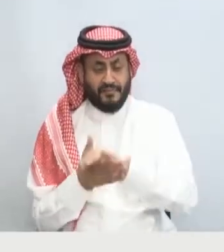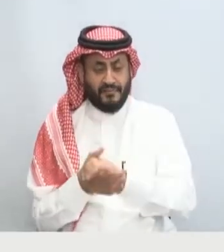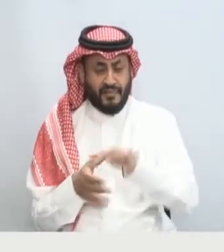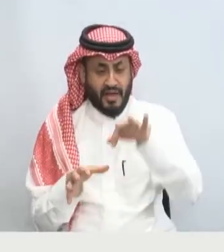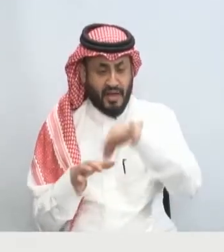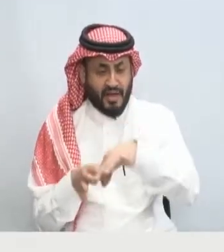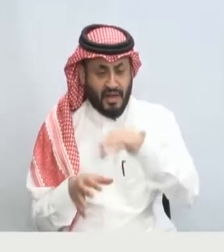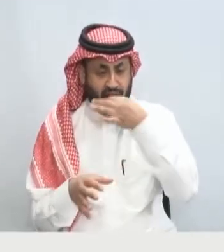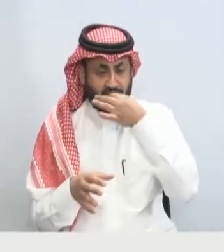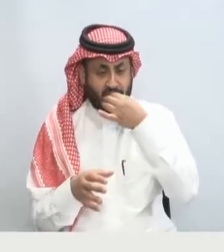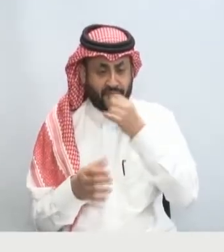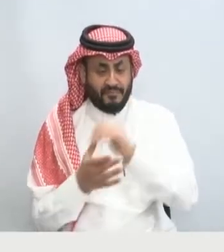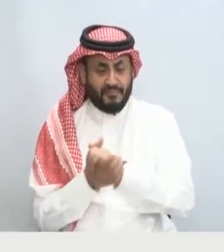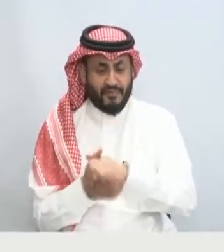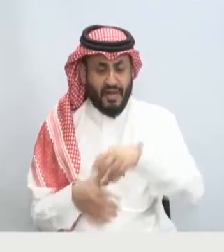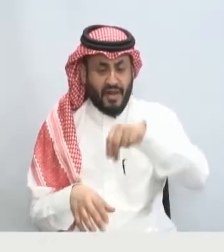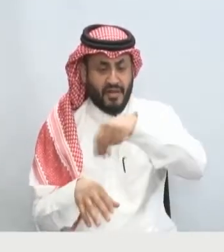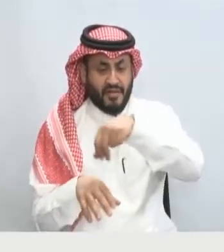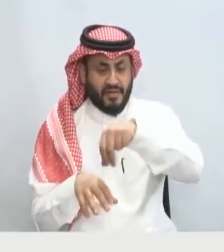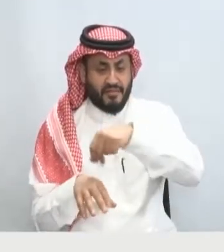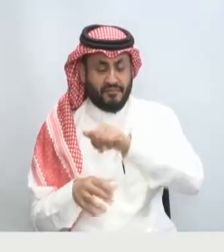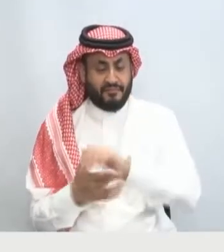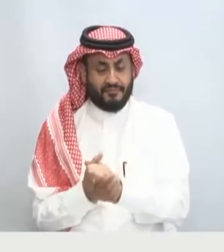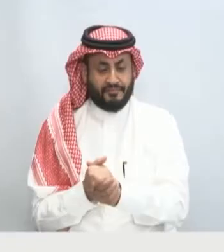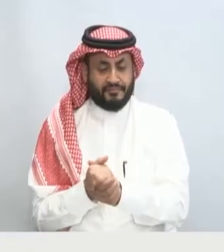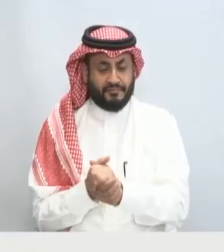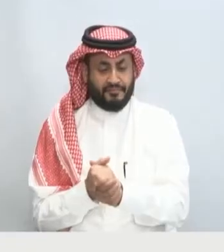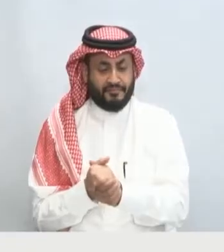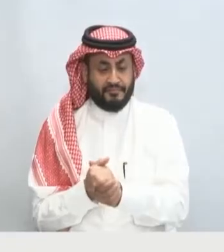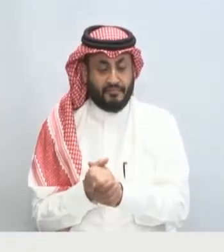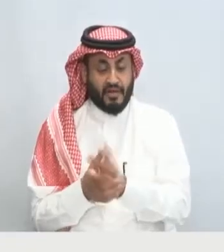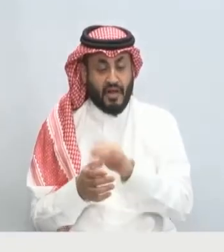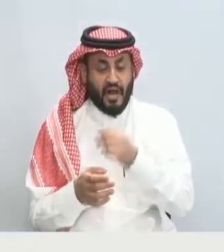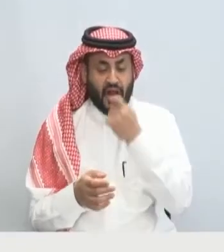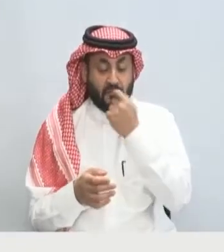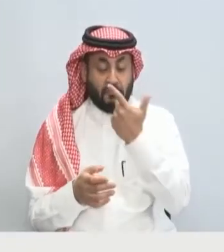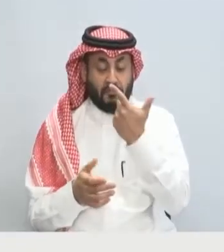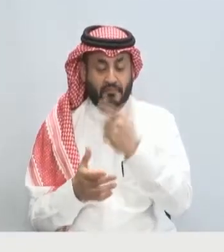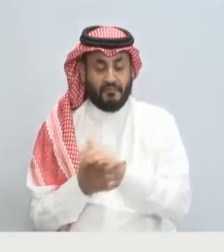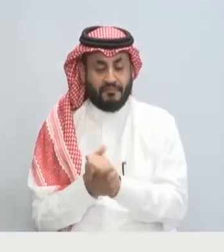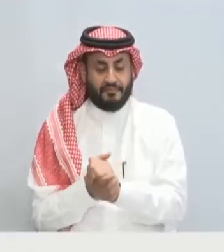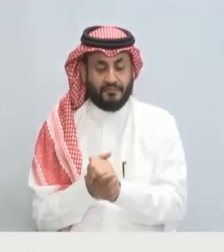are salty. And they are tasty.